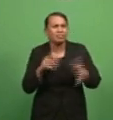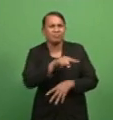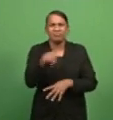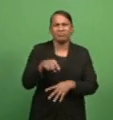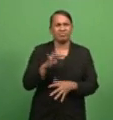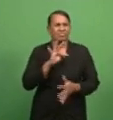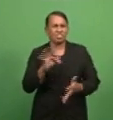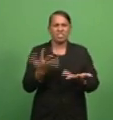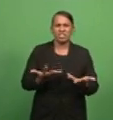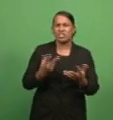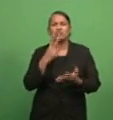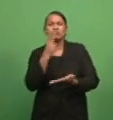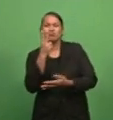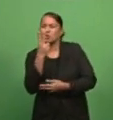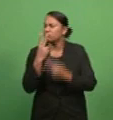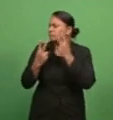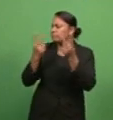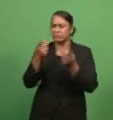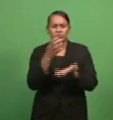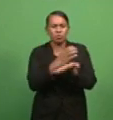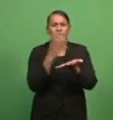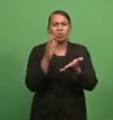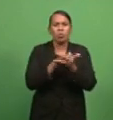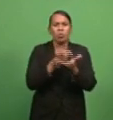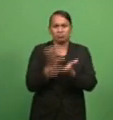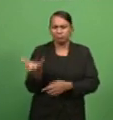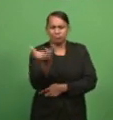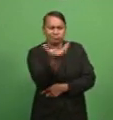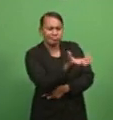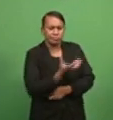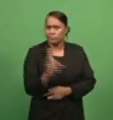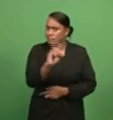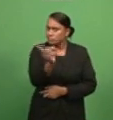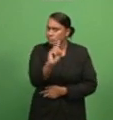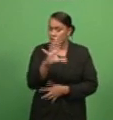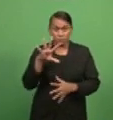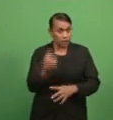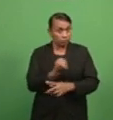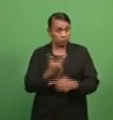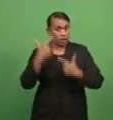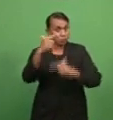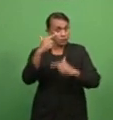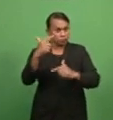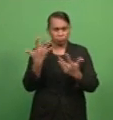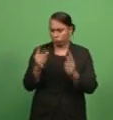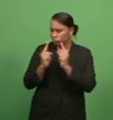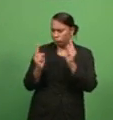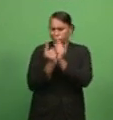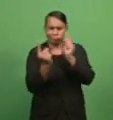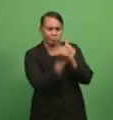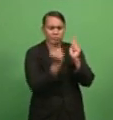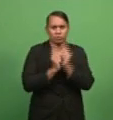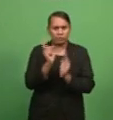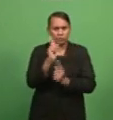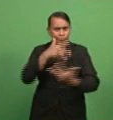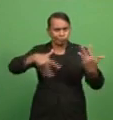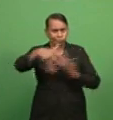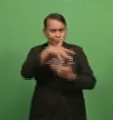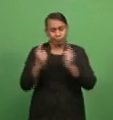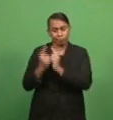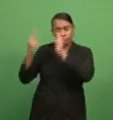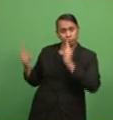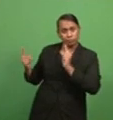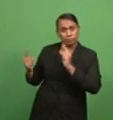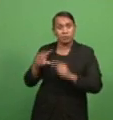or mbilos during grog sessions and must limit unnecessary person-to-person contact as much as humanly